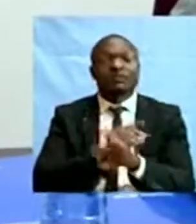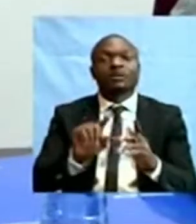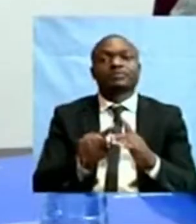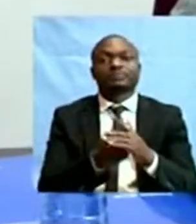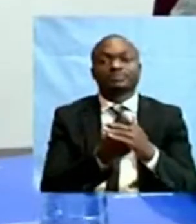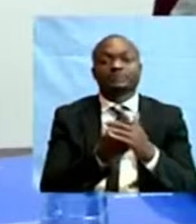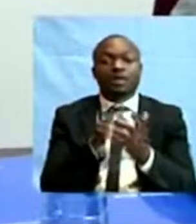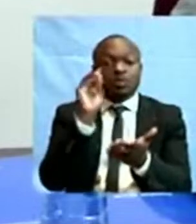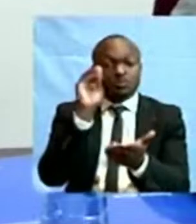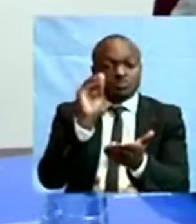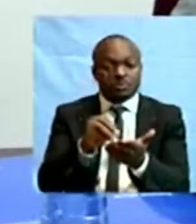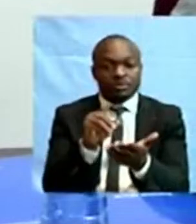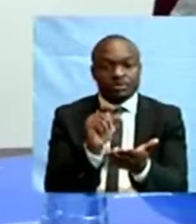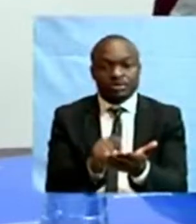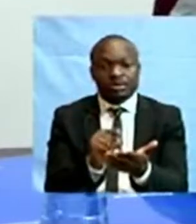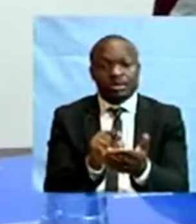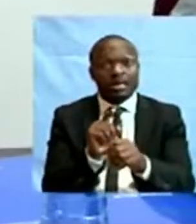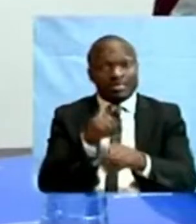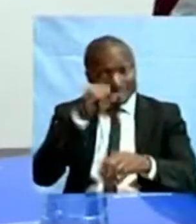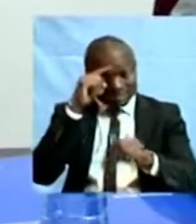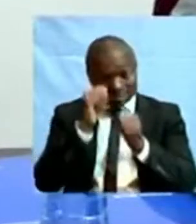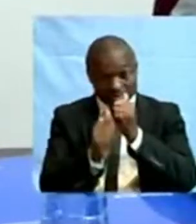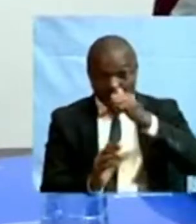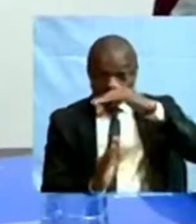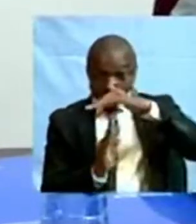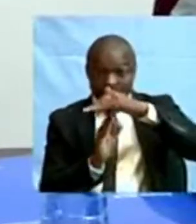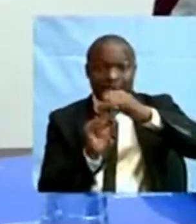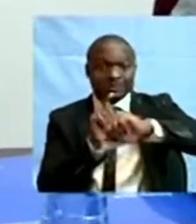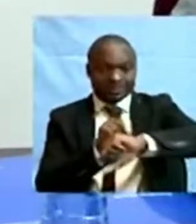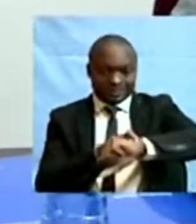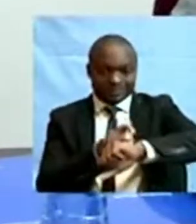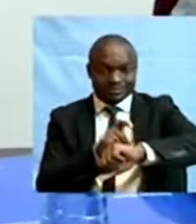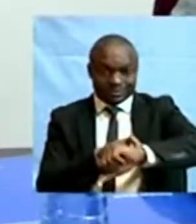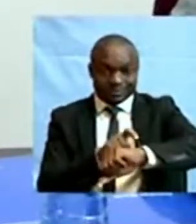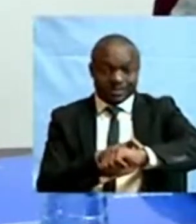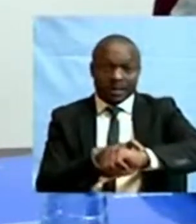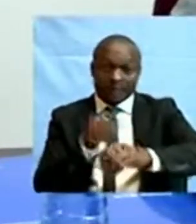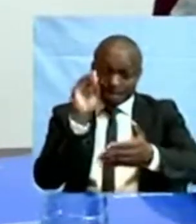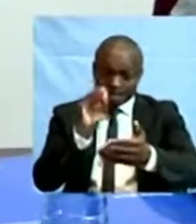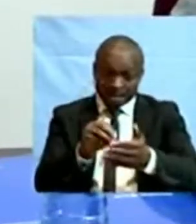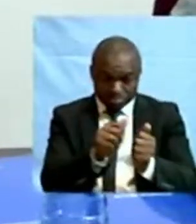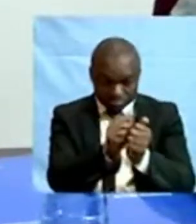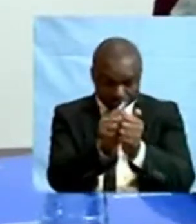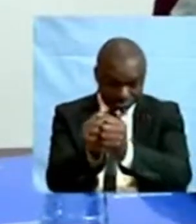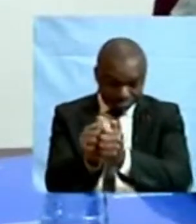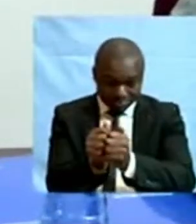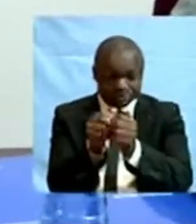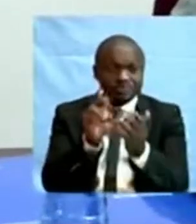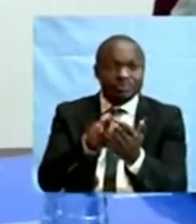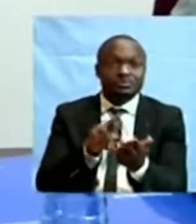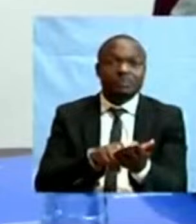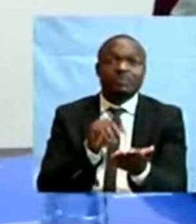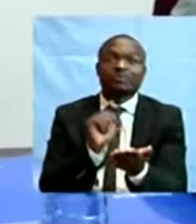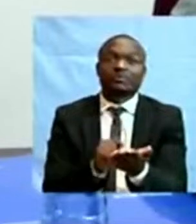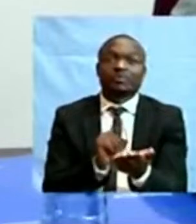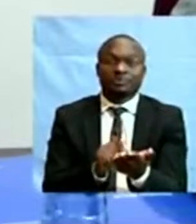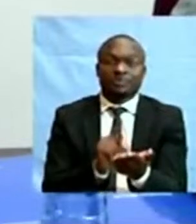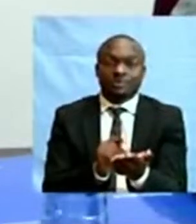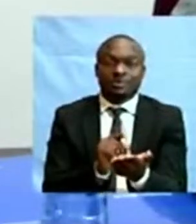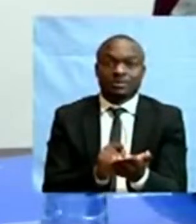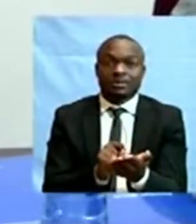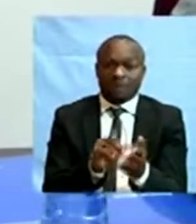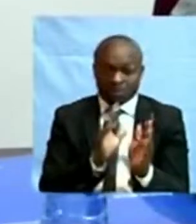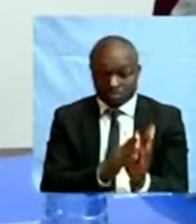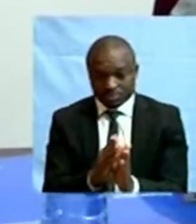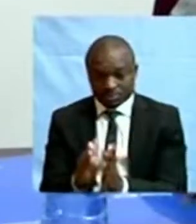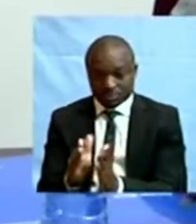just to put a caveat that due to the limited time that we had in putting together the analysis, this document was mainly